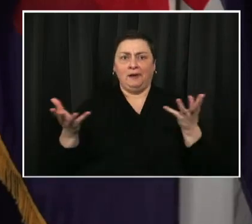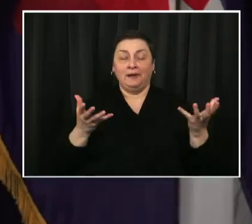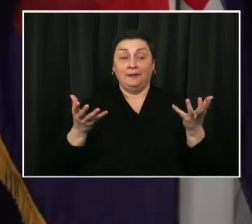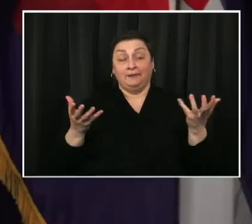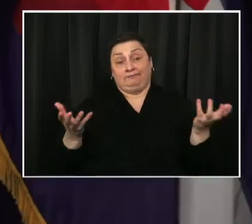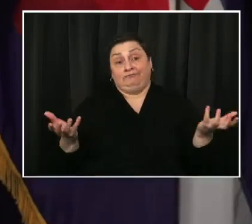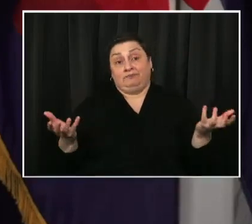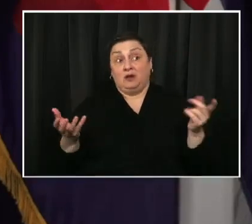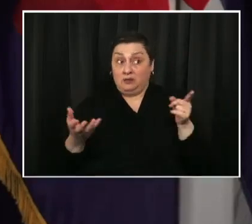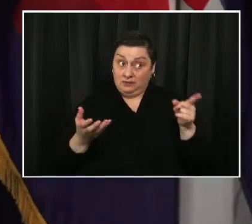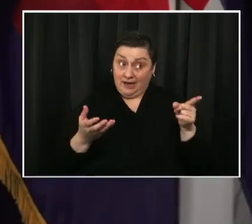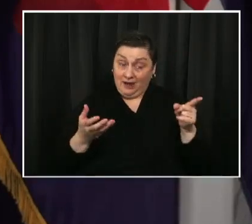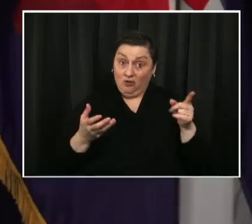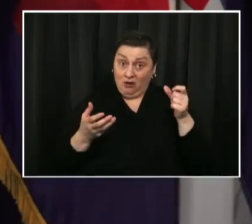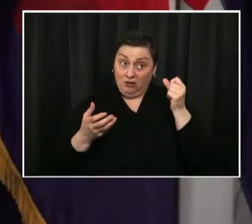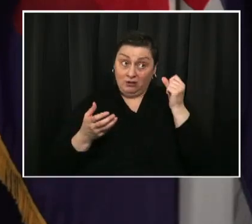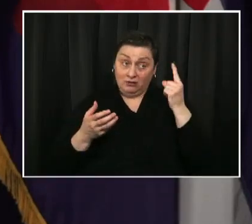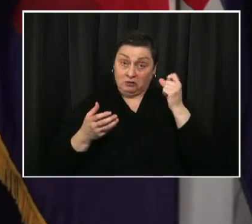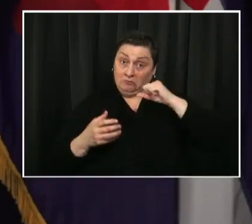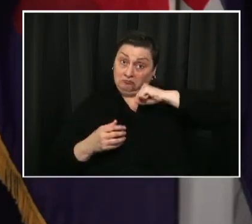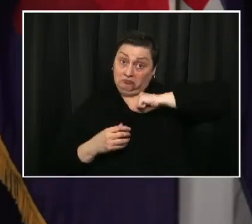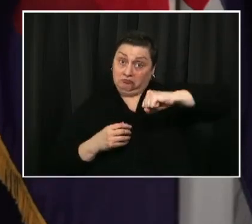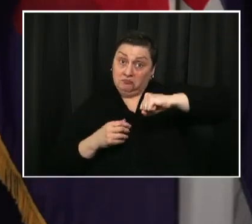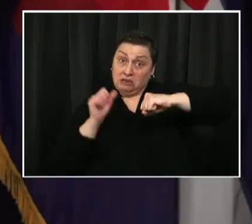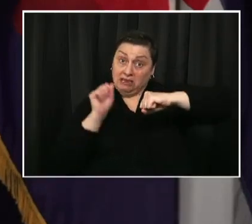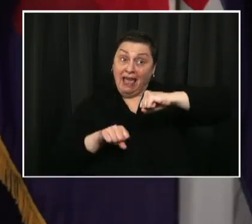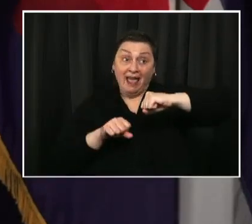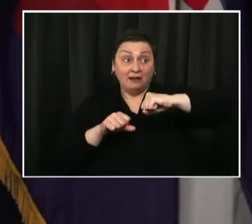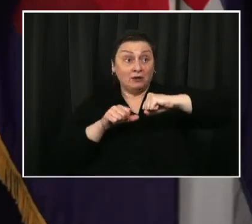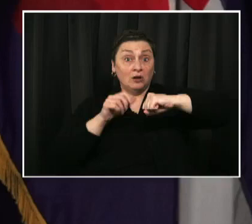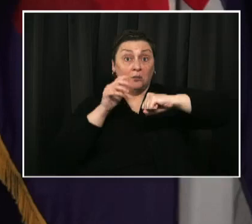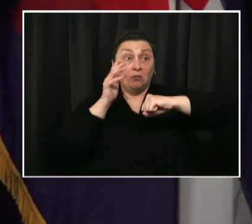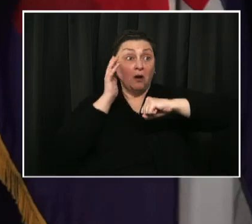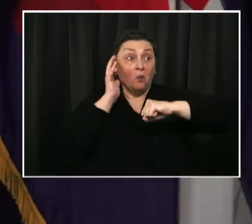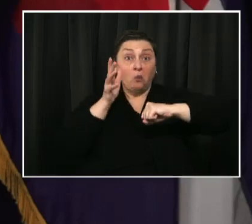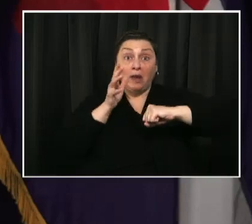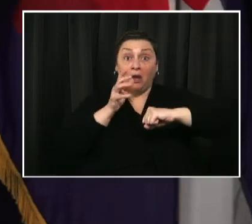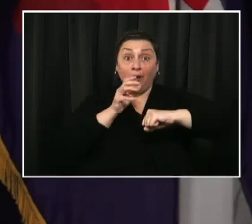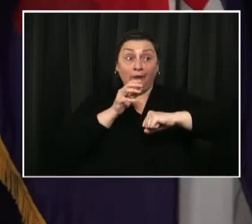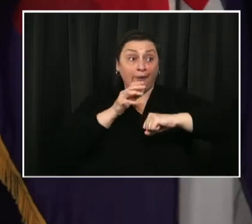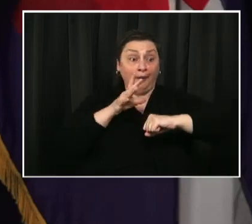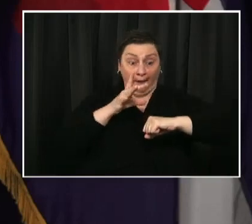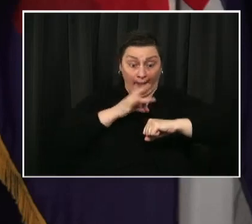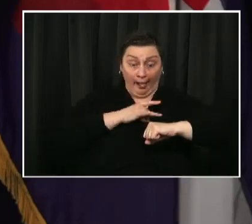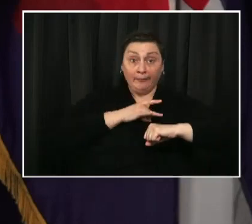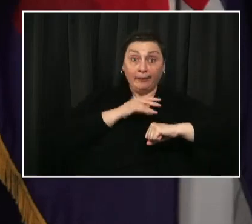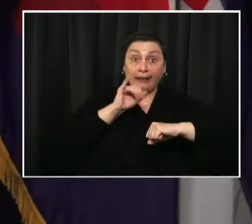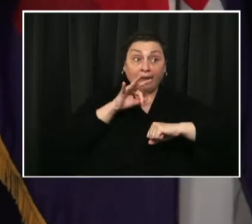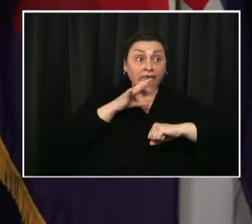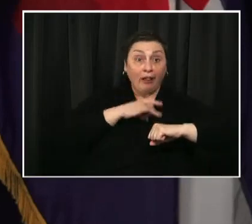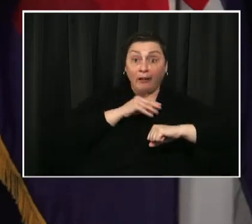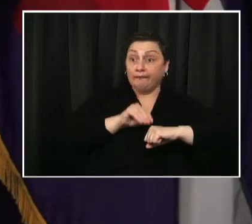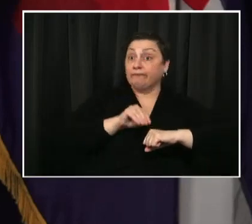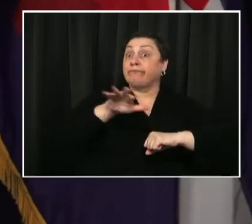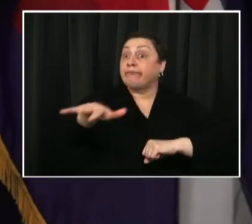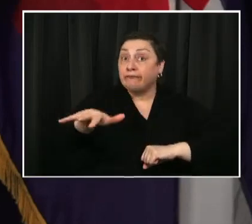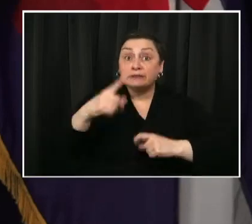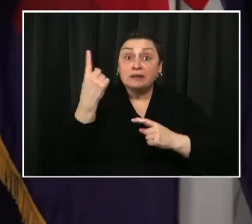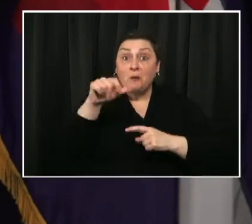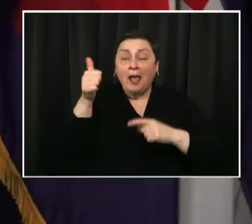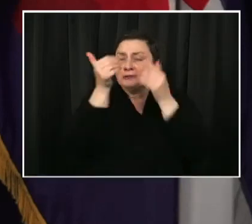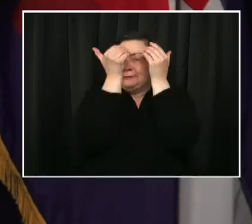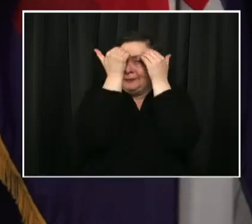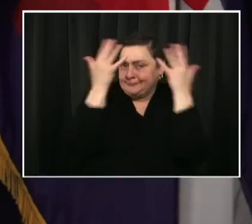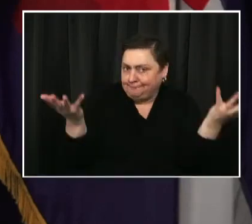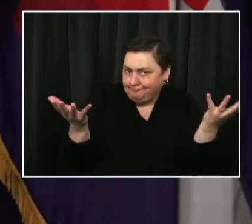by 95%, but they do certainly decrease infection by 95%, and they decrease death by as much as 100% in many of the